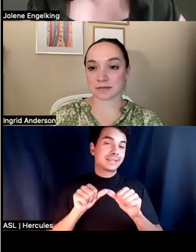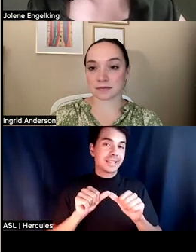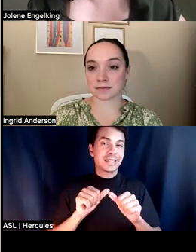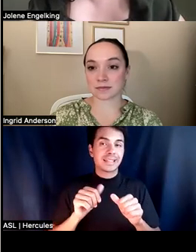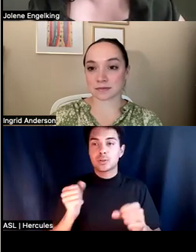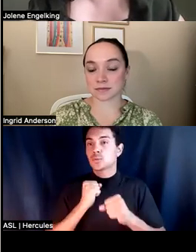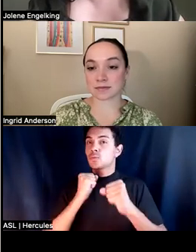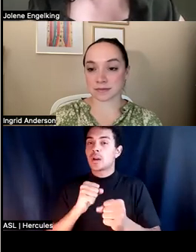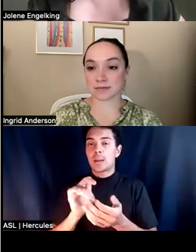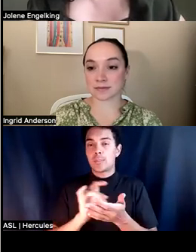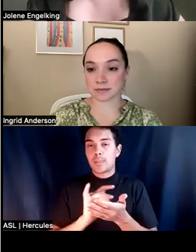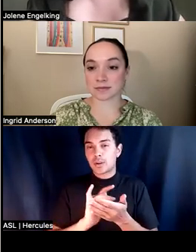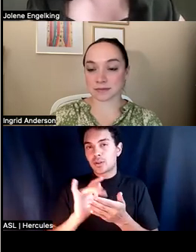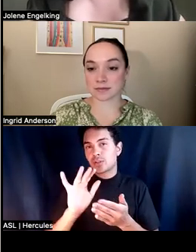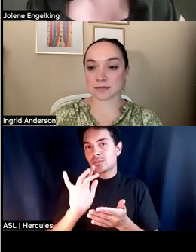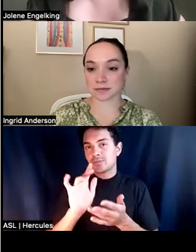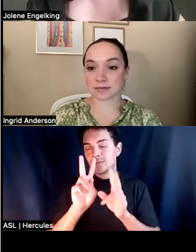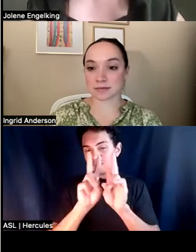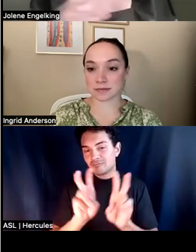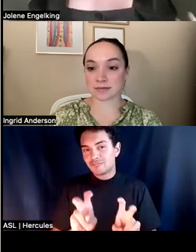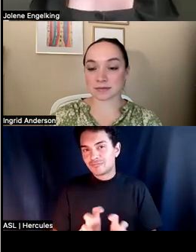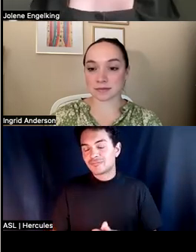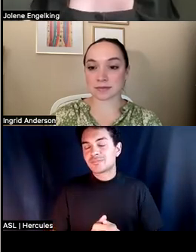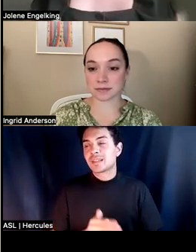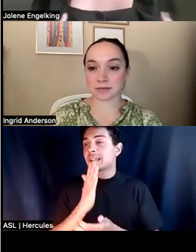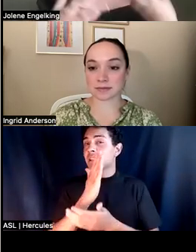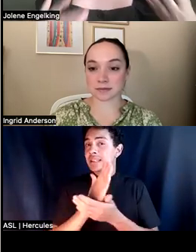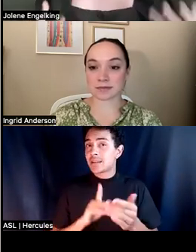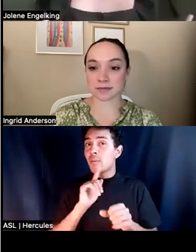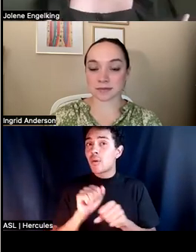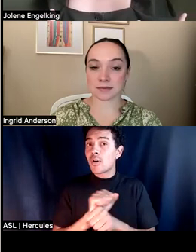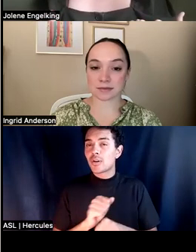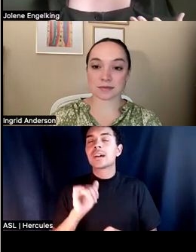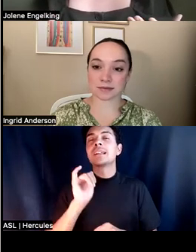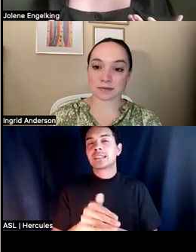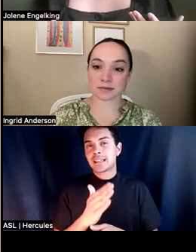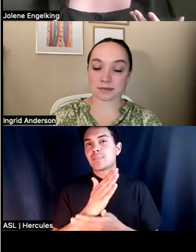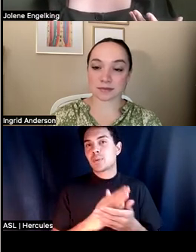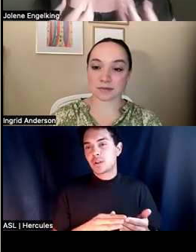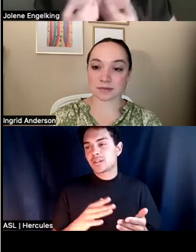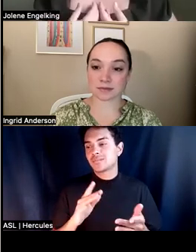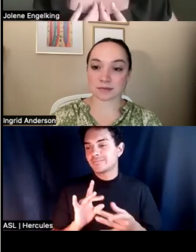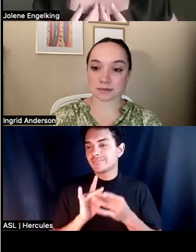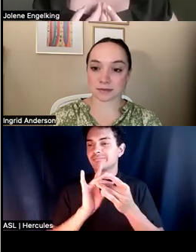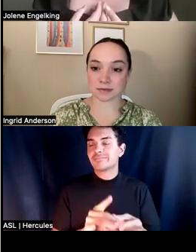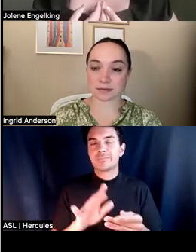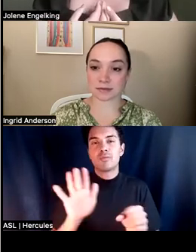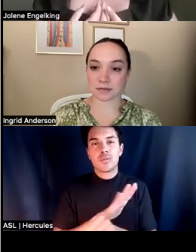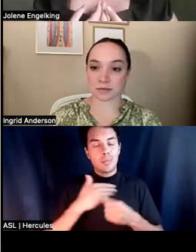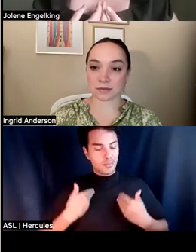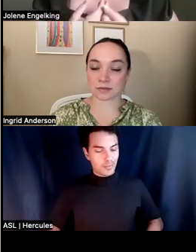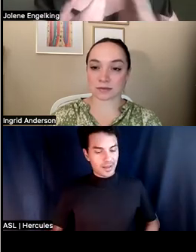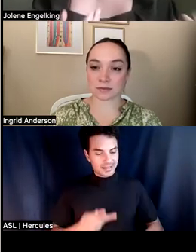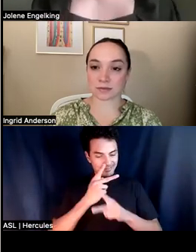strong medical forensic exam program, but some are. And that is an integral part to both take care of the person's full body, as well